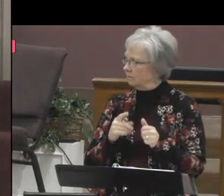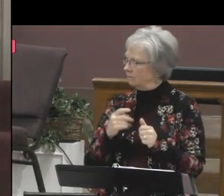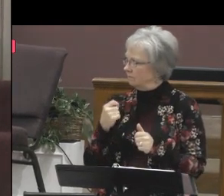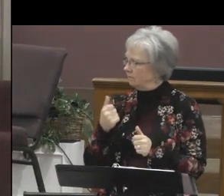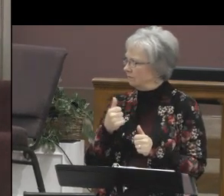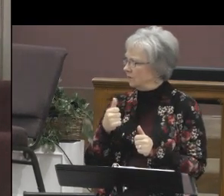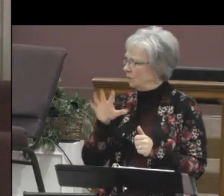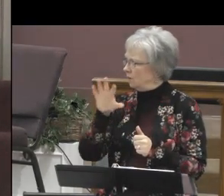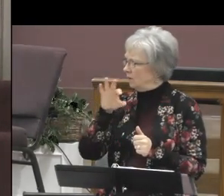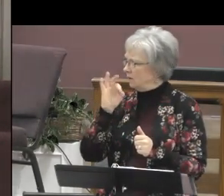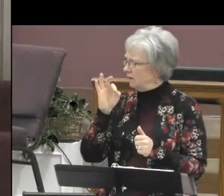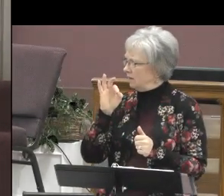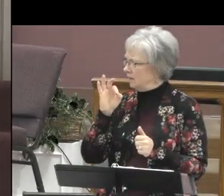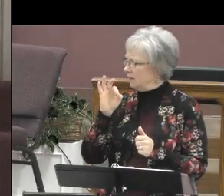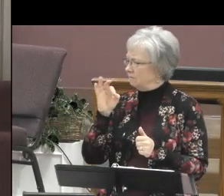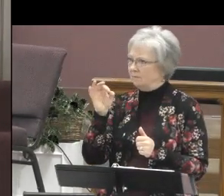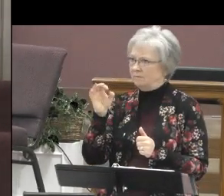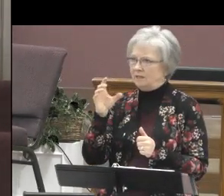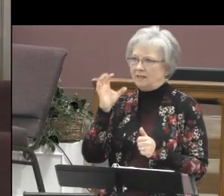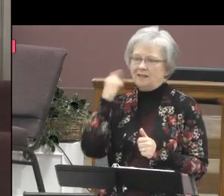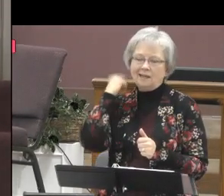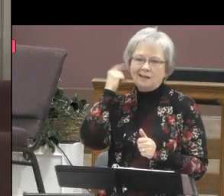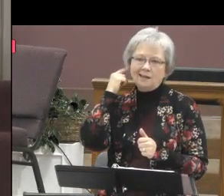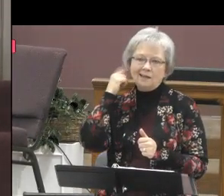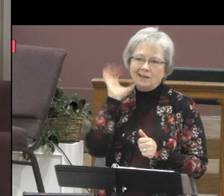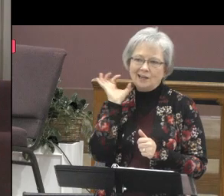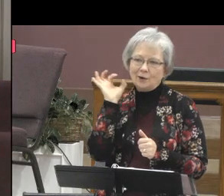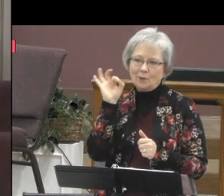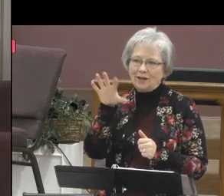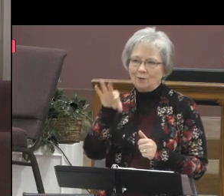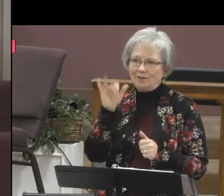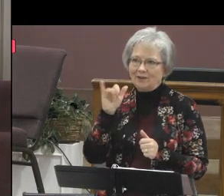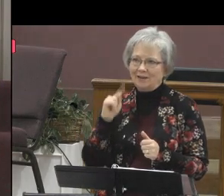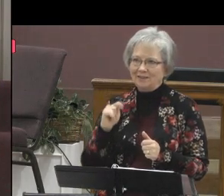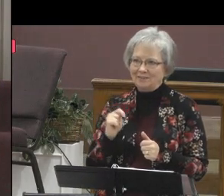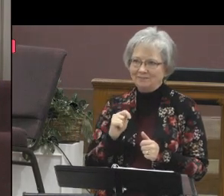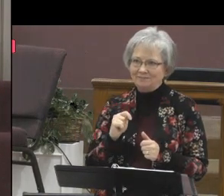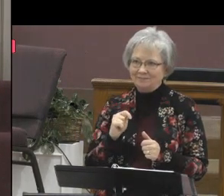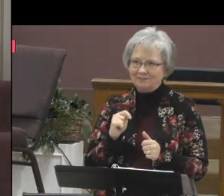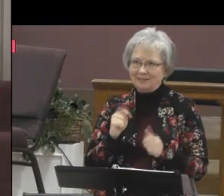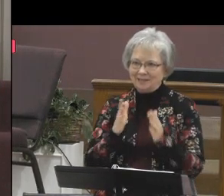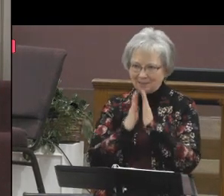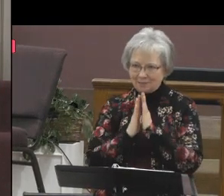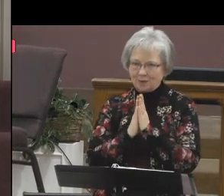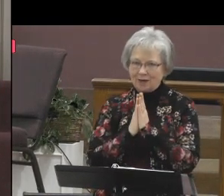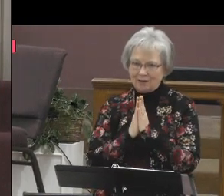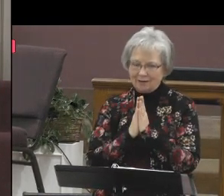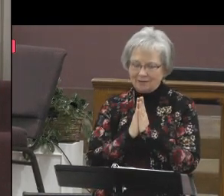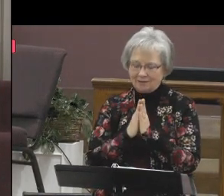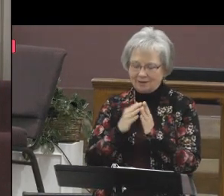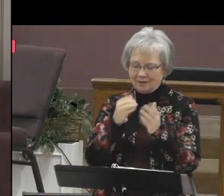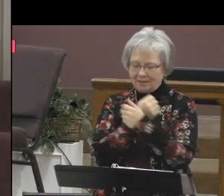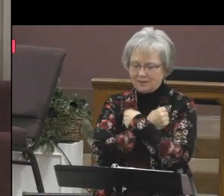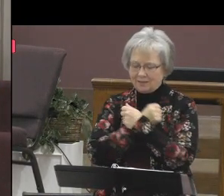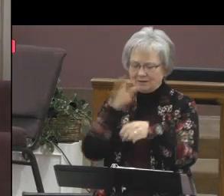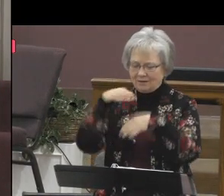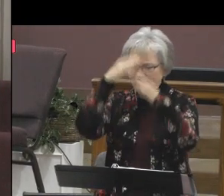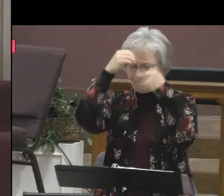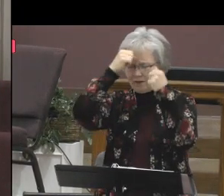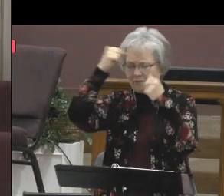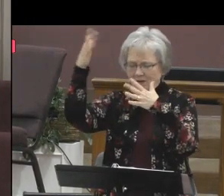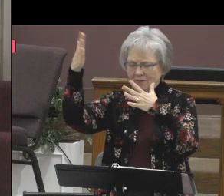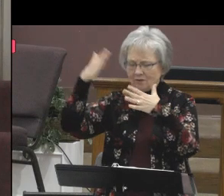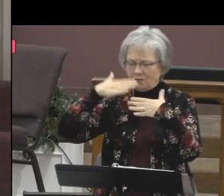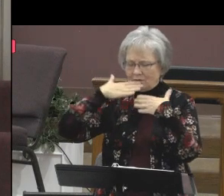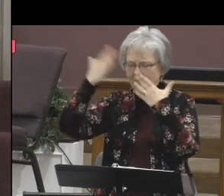We found an earring, so if you lost it, we've got it. Let's pray. Dear Lord, Heavenly Father, we just thank You for a